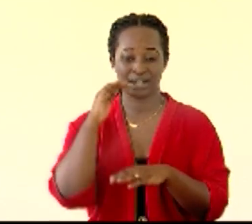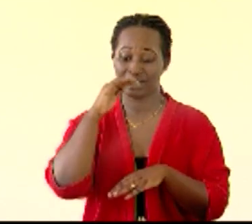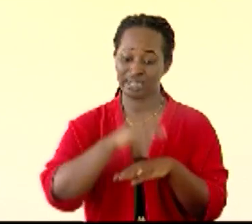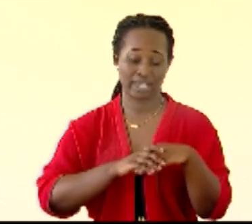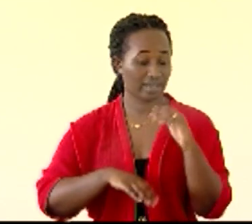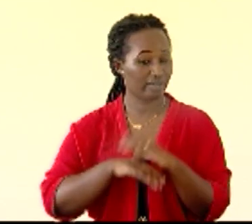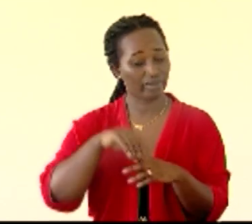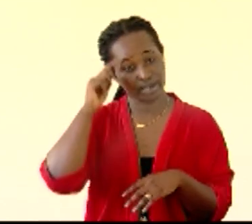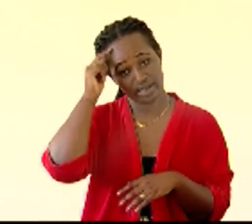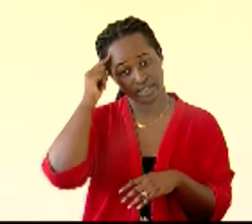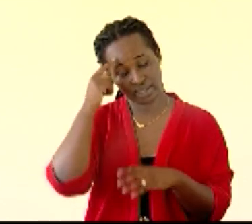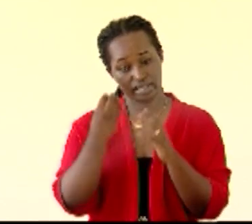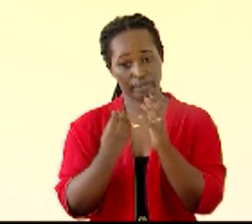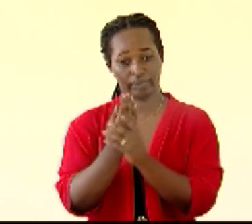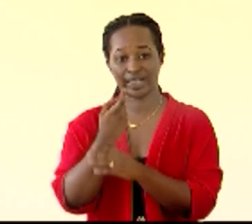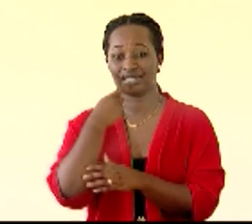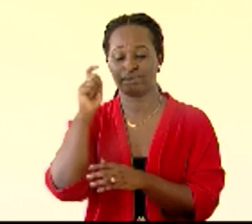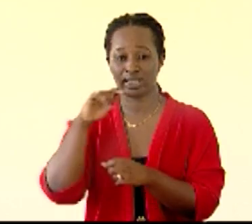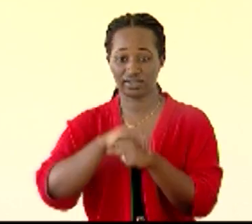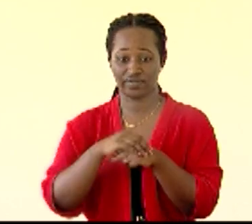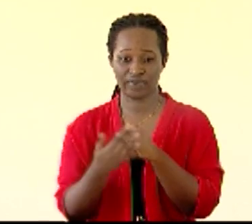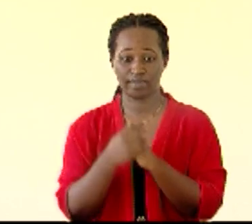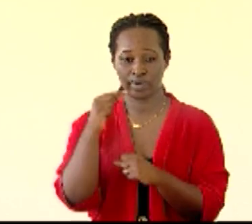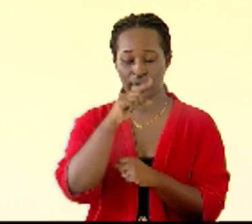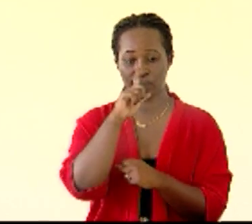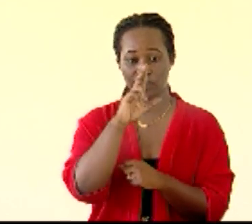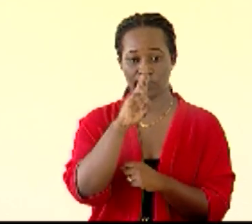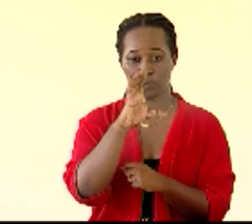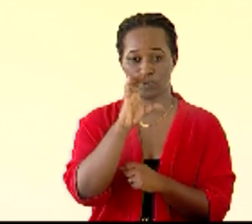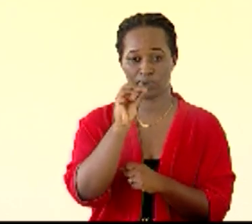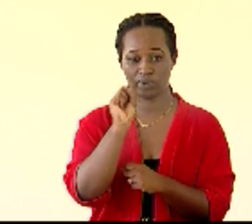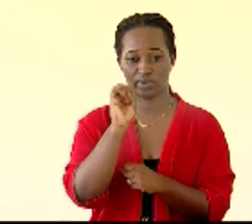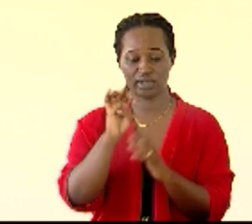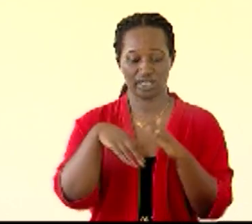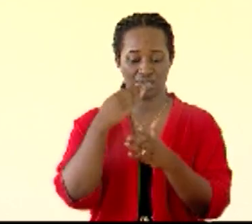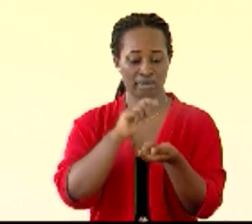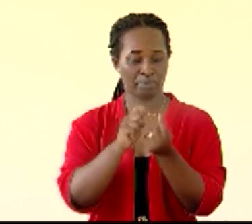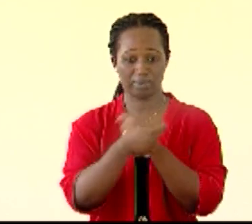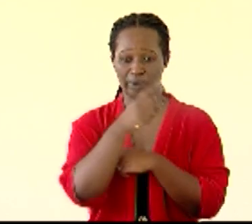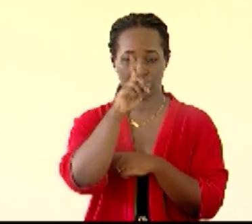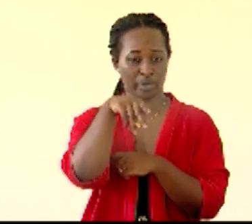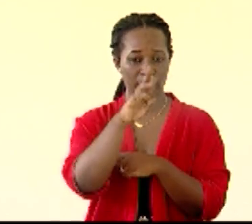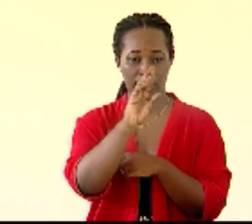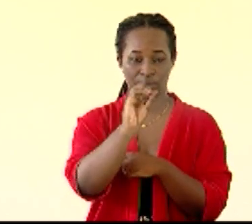think that the plant will have to first form glucose, then it will convert glucose into a protein. Oh yeah.